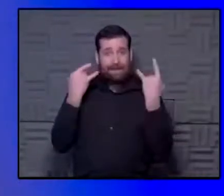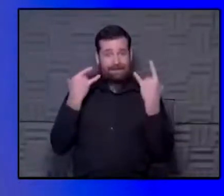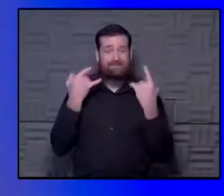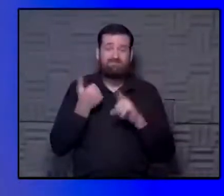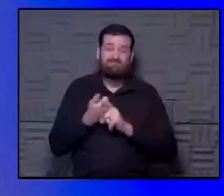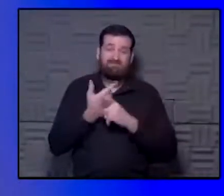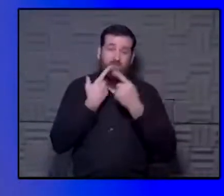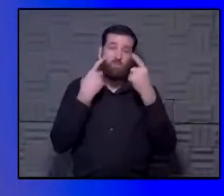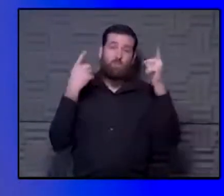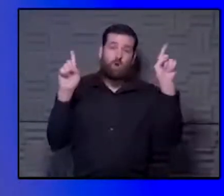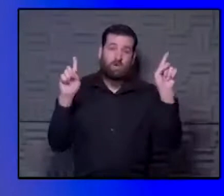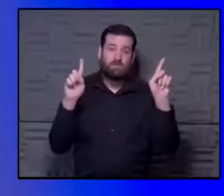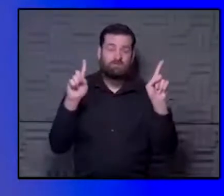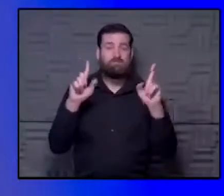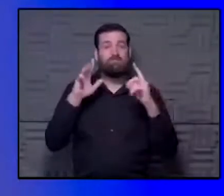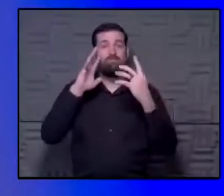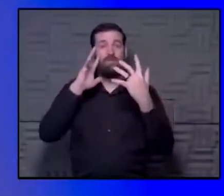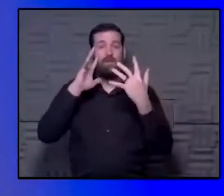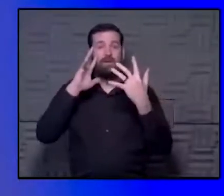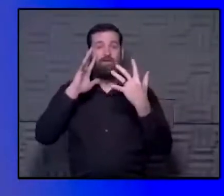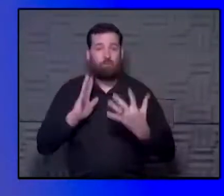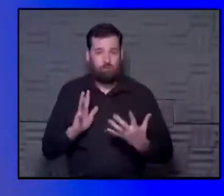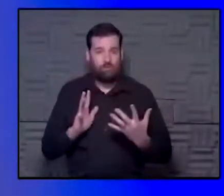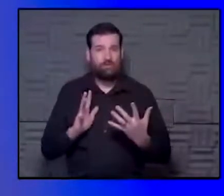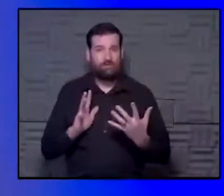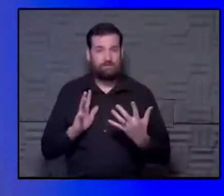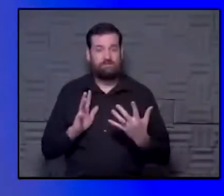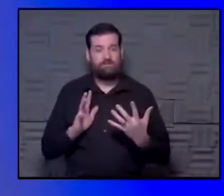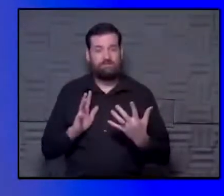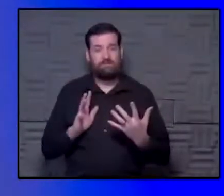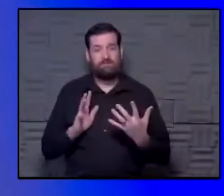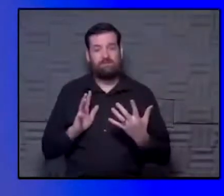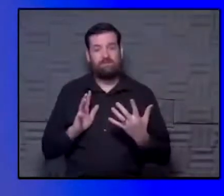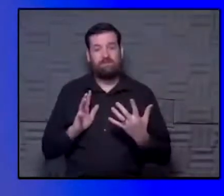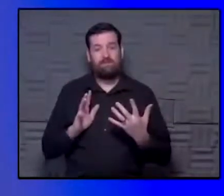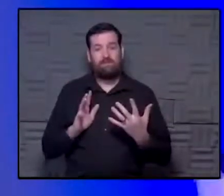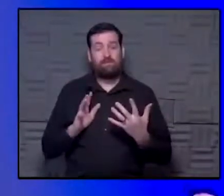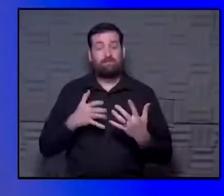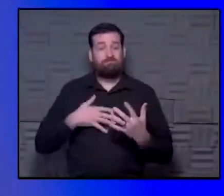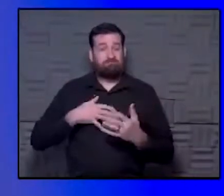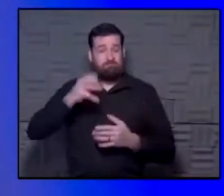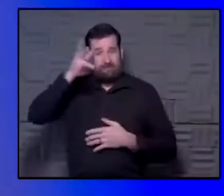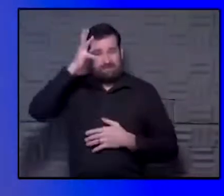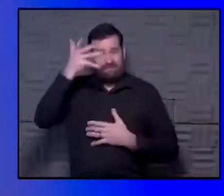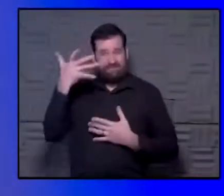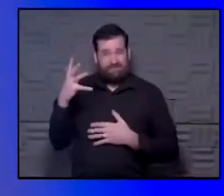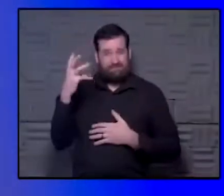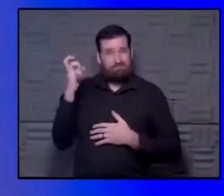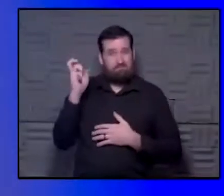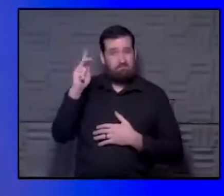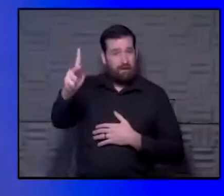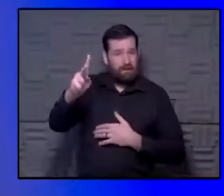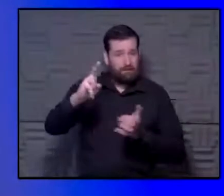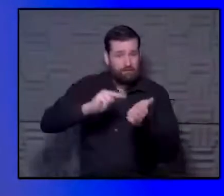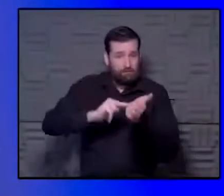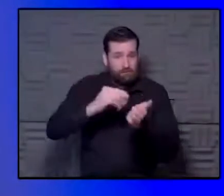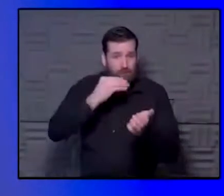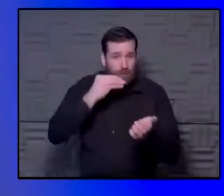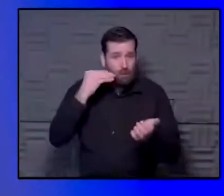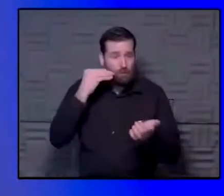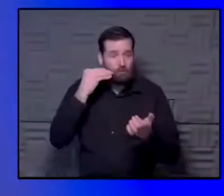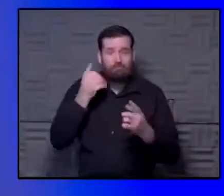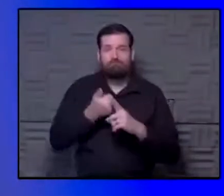worked. Unfortunately, after my dad went back to the nursing home, he was